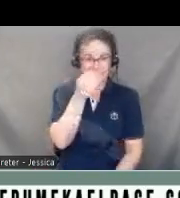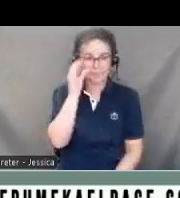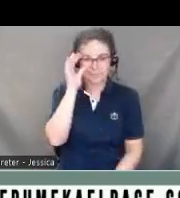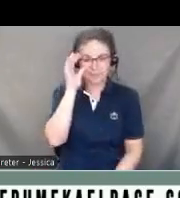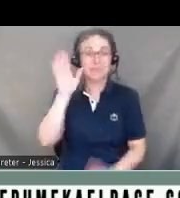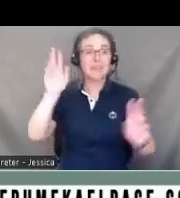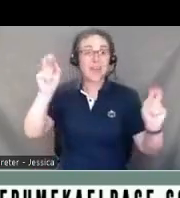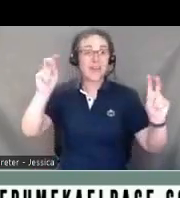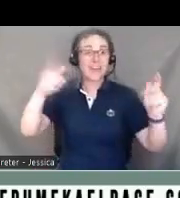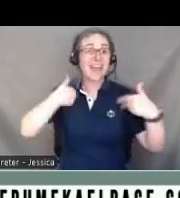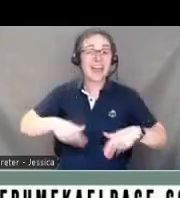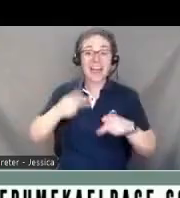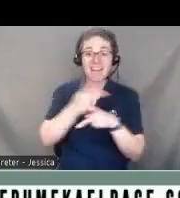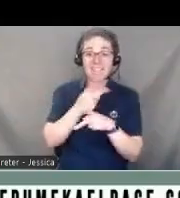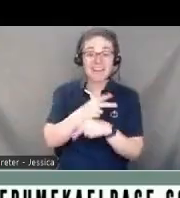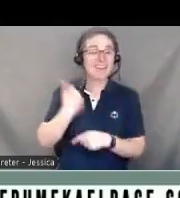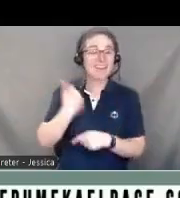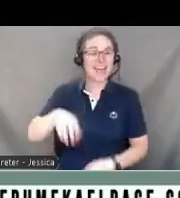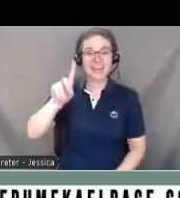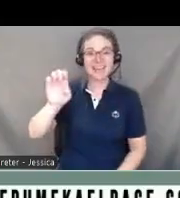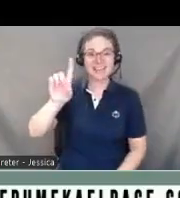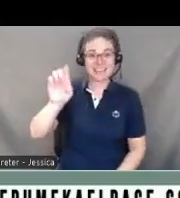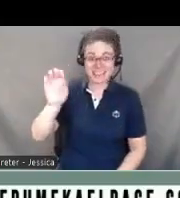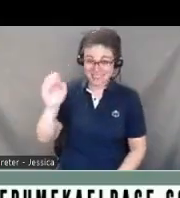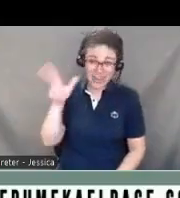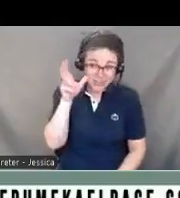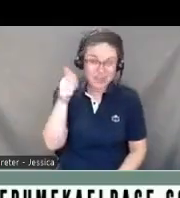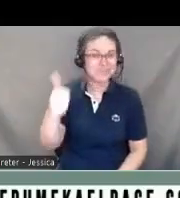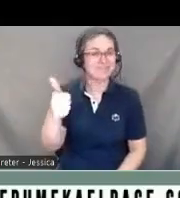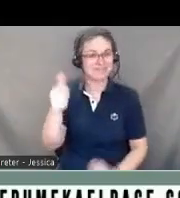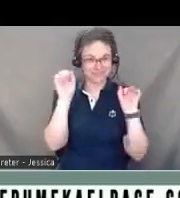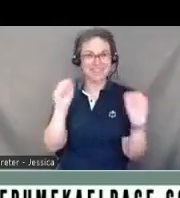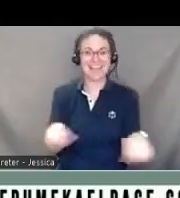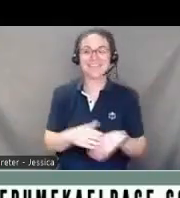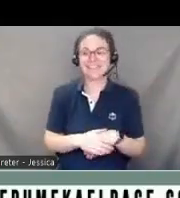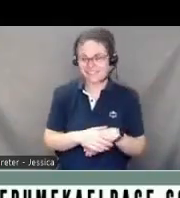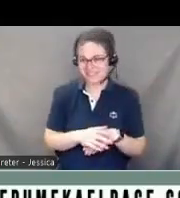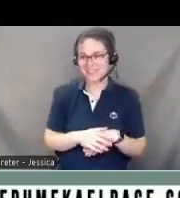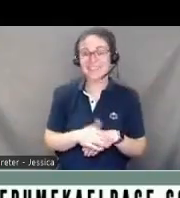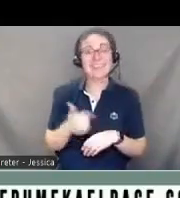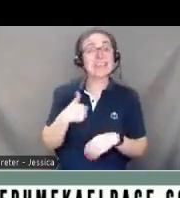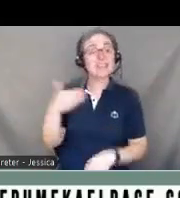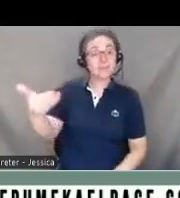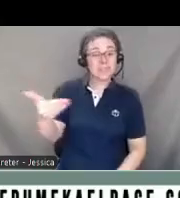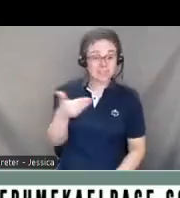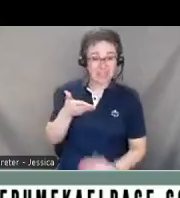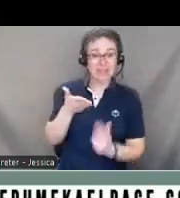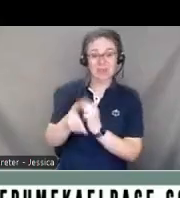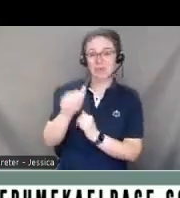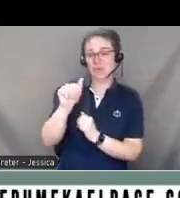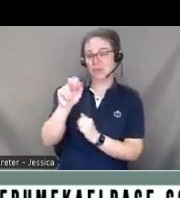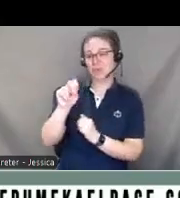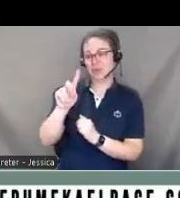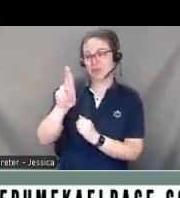Hi, okay, I'm Dee Dee. Can you guys hear me? Hi, we can. Hi, I Welcome. was invited through Andrea. She's my